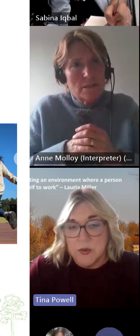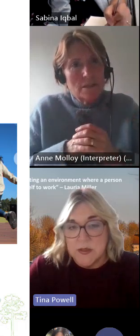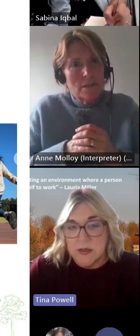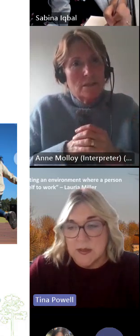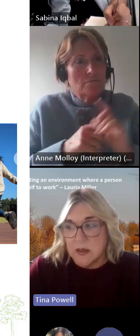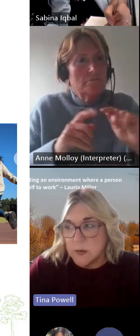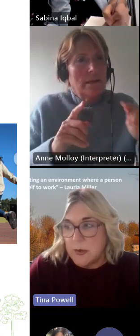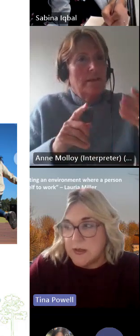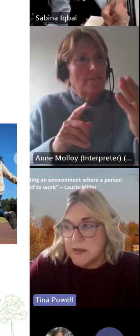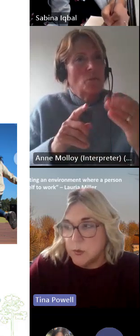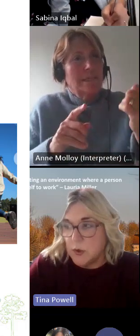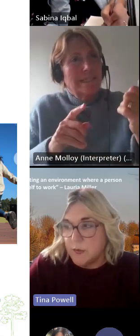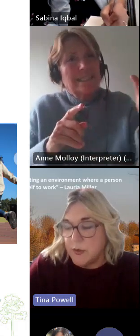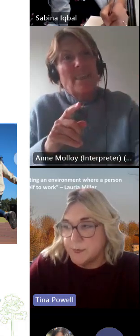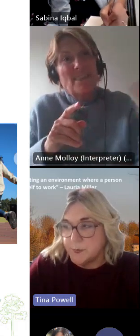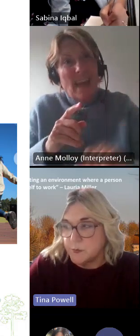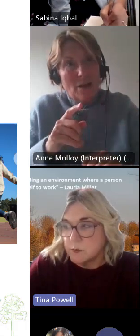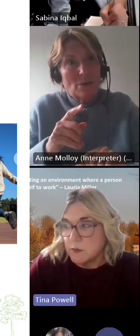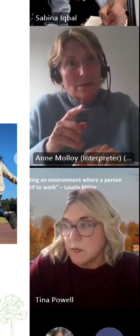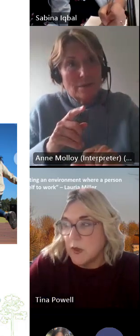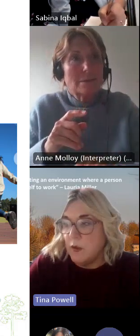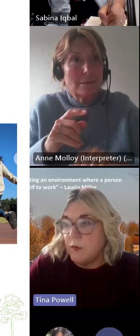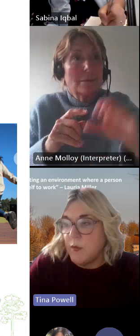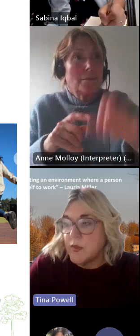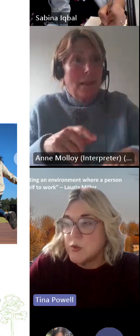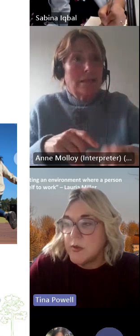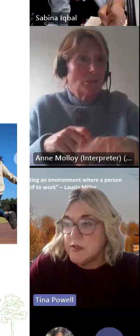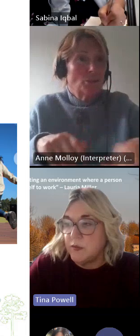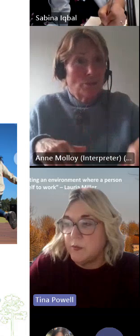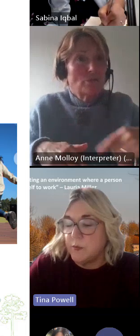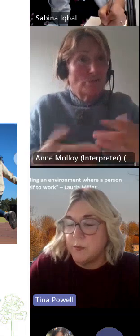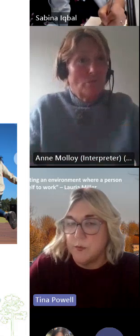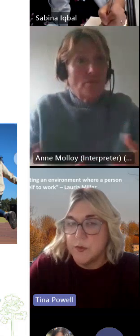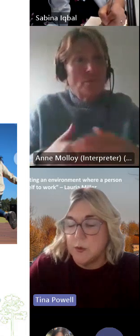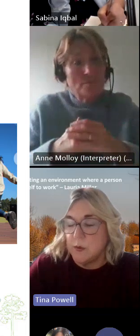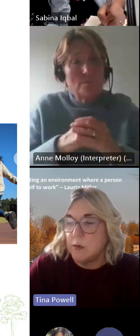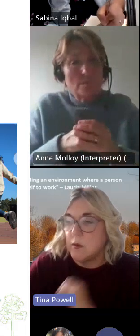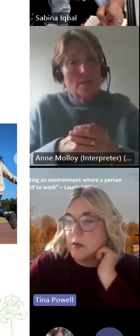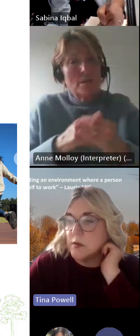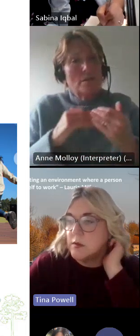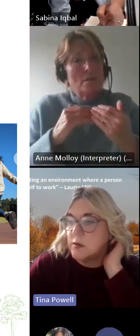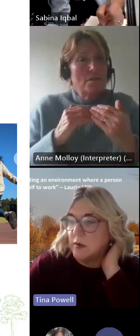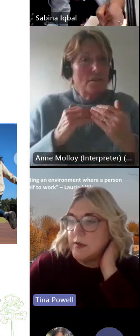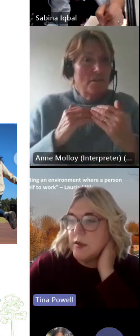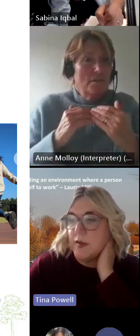nearly 46,000 places were offered. A further